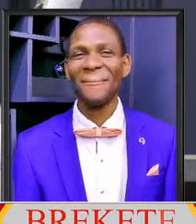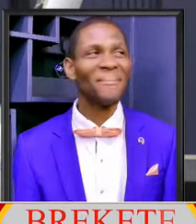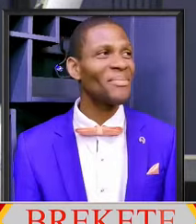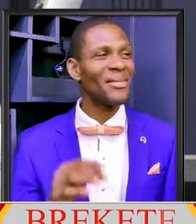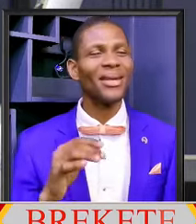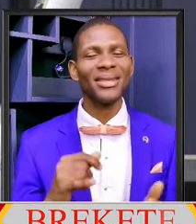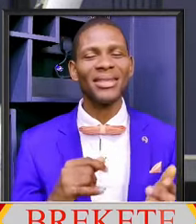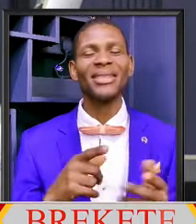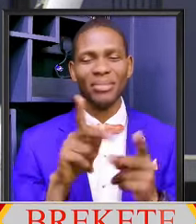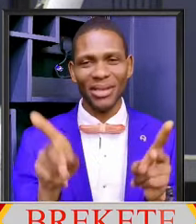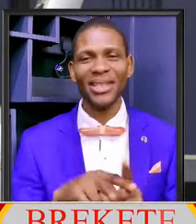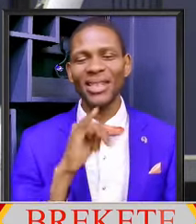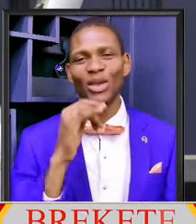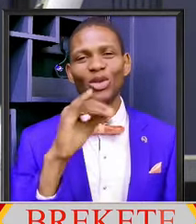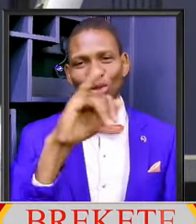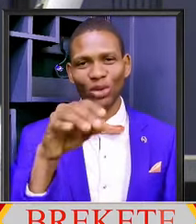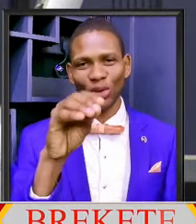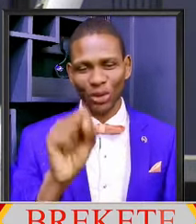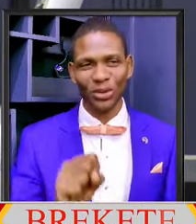laughs> For just.